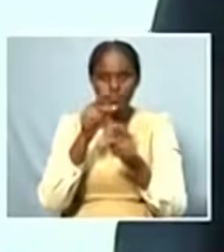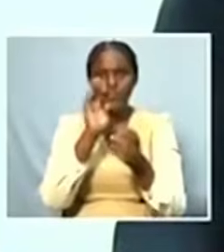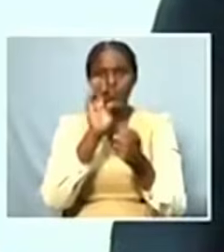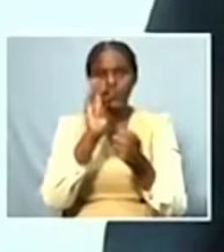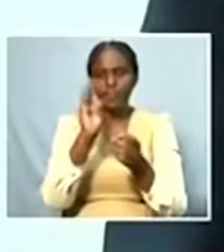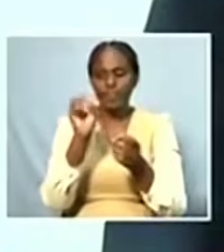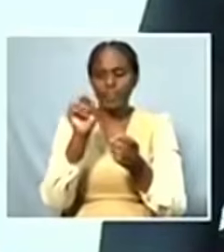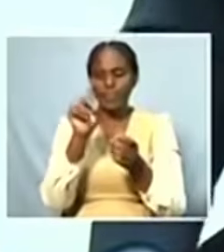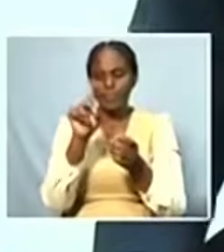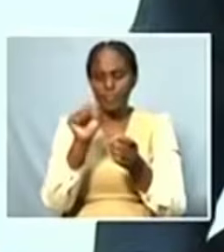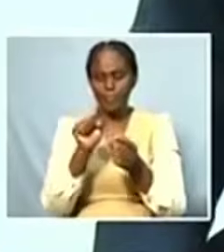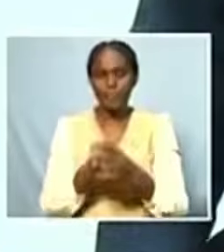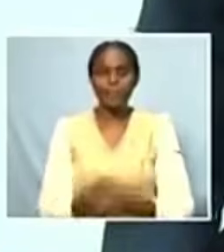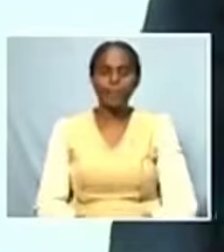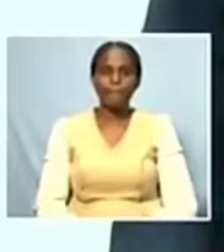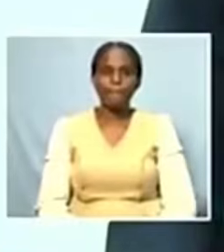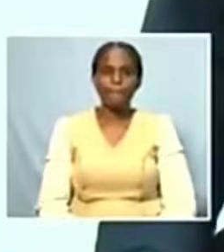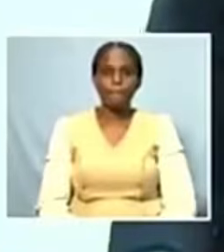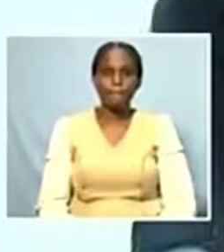Sorry.